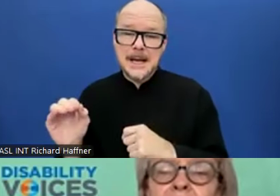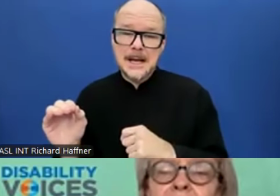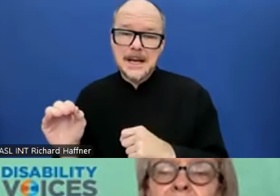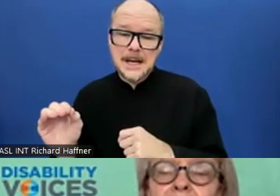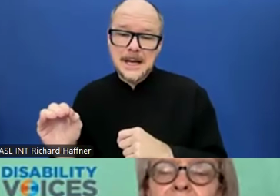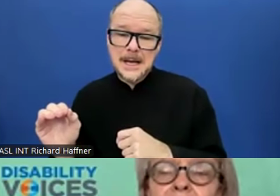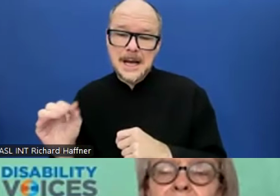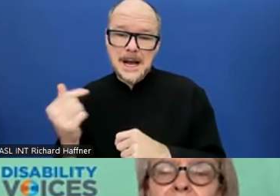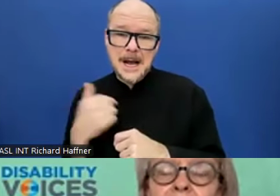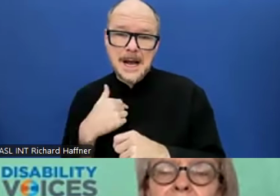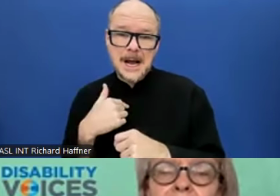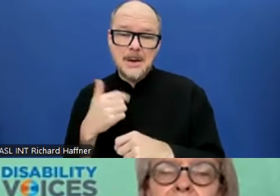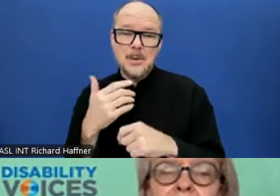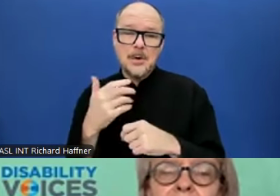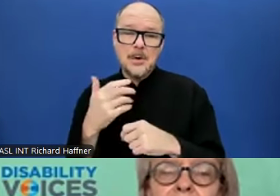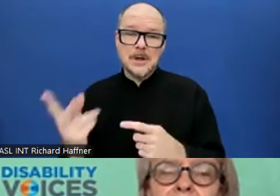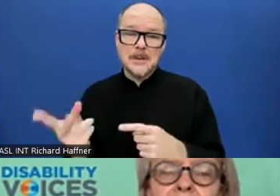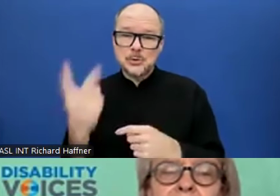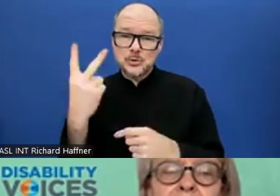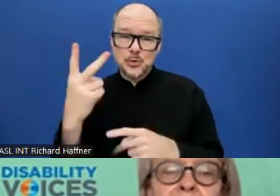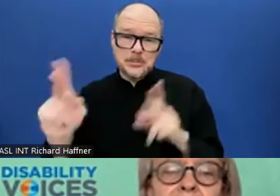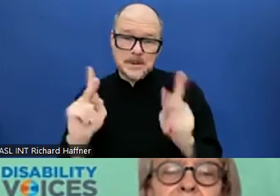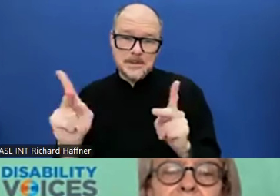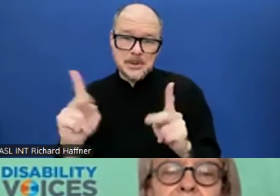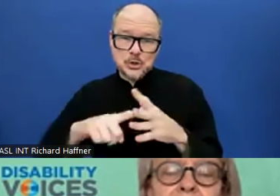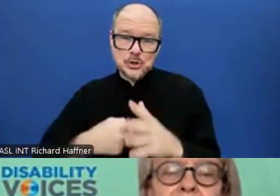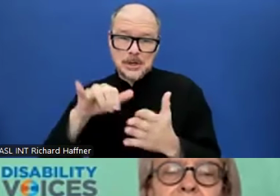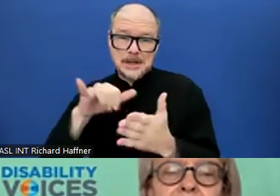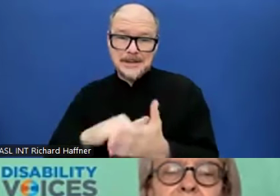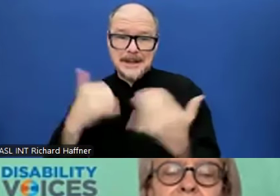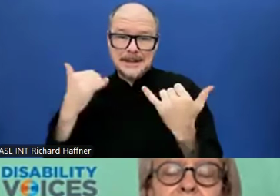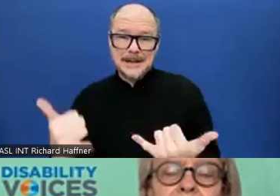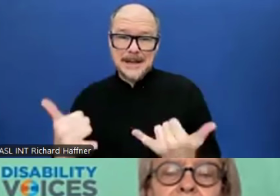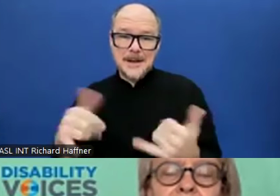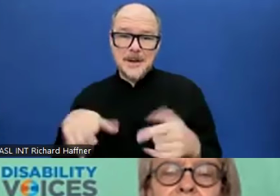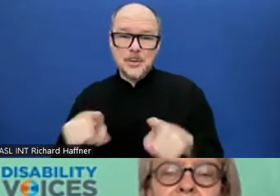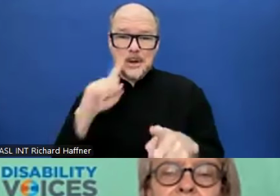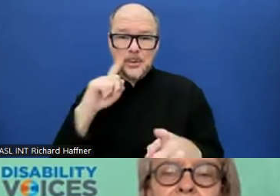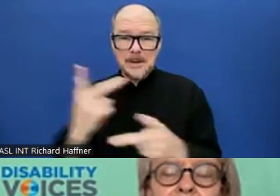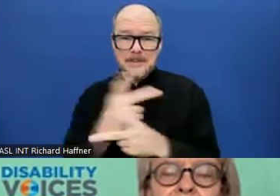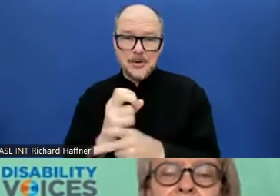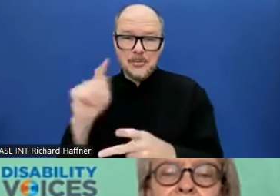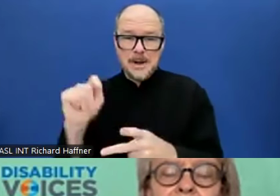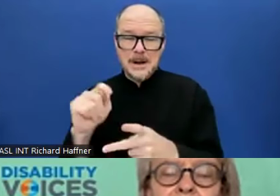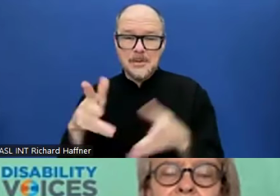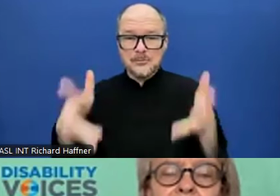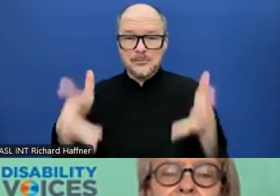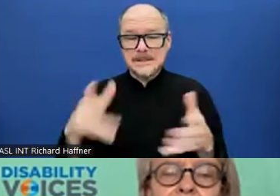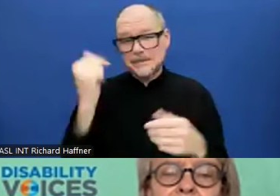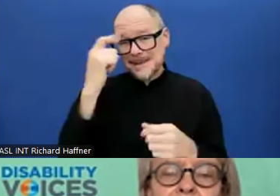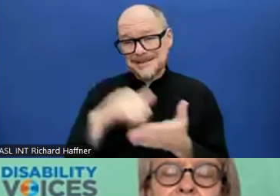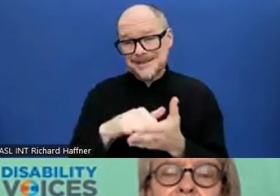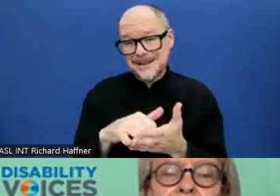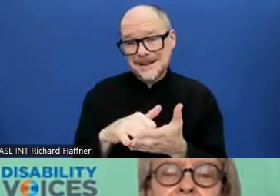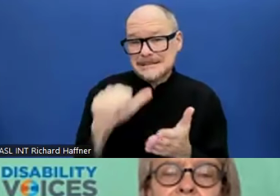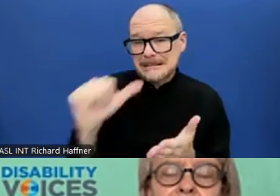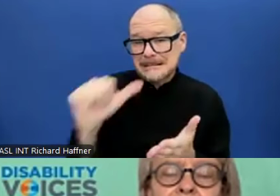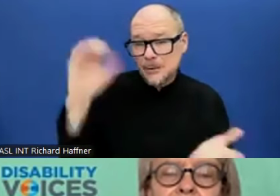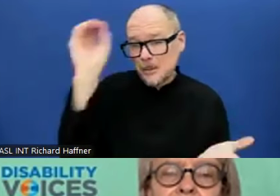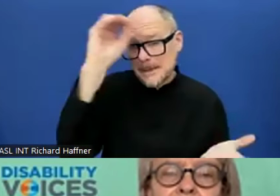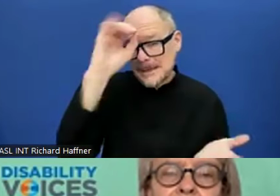I would recommend that two people get started on that now while we figure out the rest of it. Does that make sense? Because that's not an opinion, right? That's